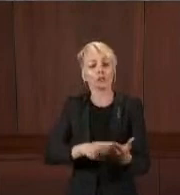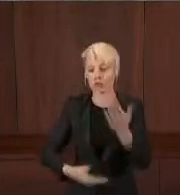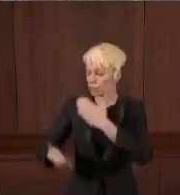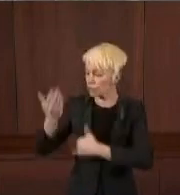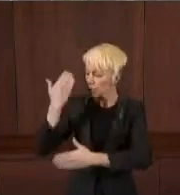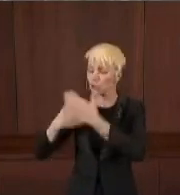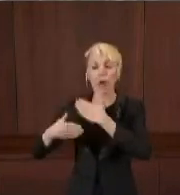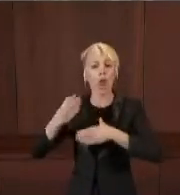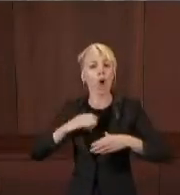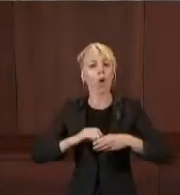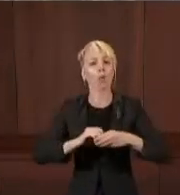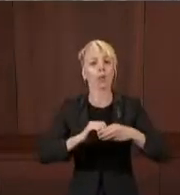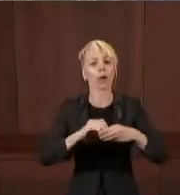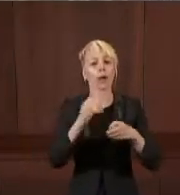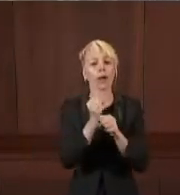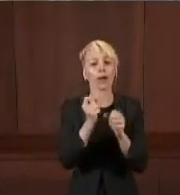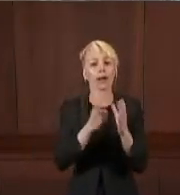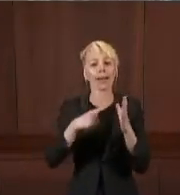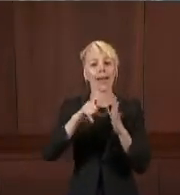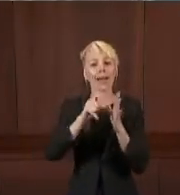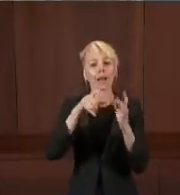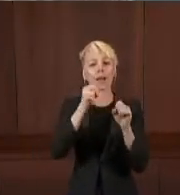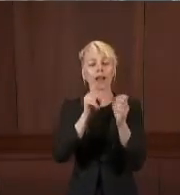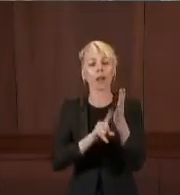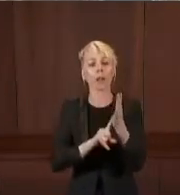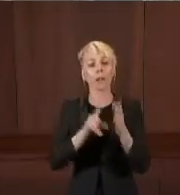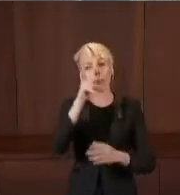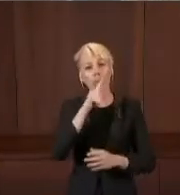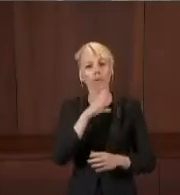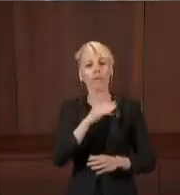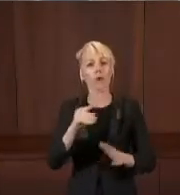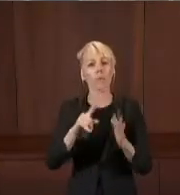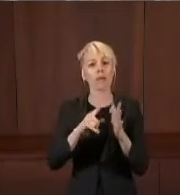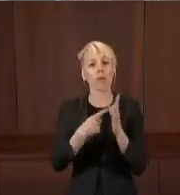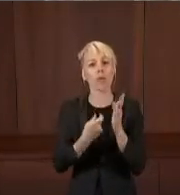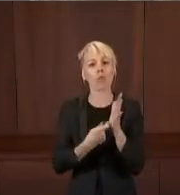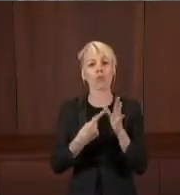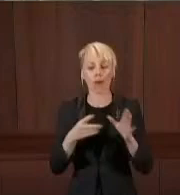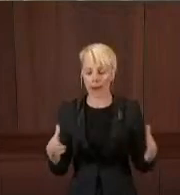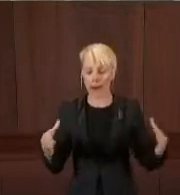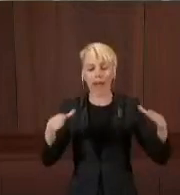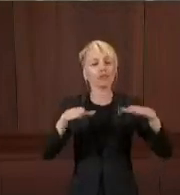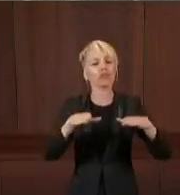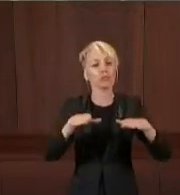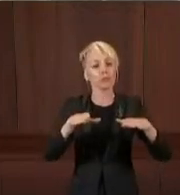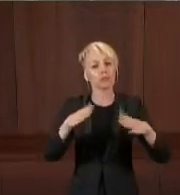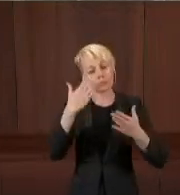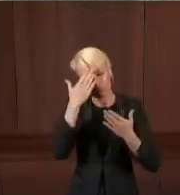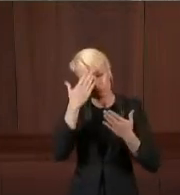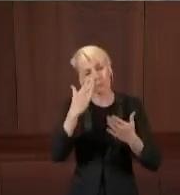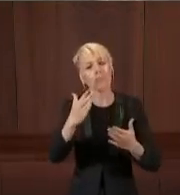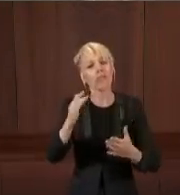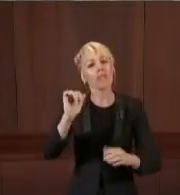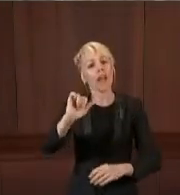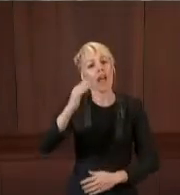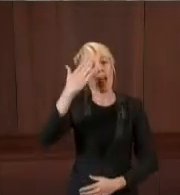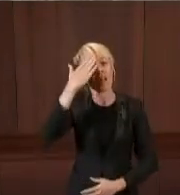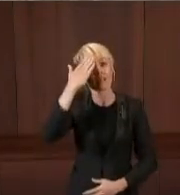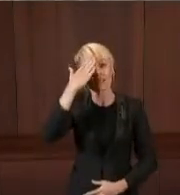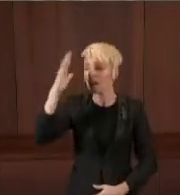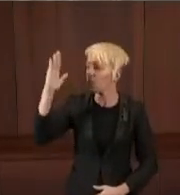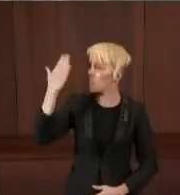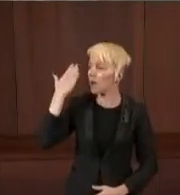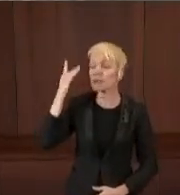we're standing on, the Gadigal people of the Eora Nation, and pay my respects to elders past, present and